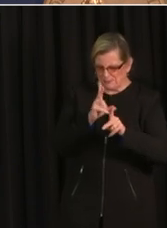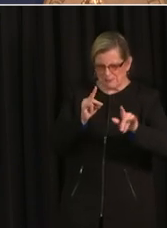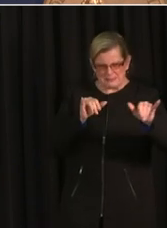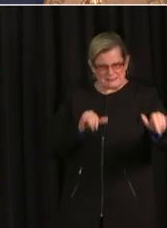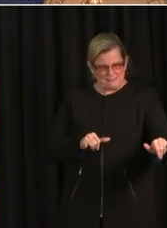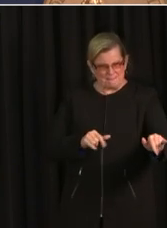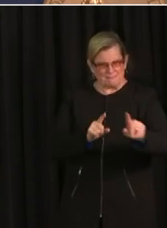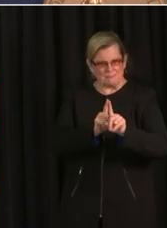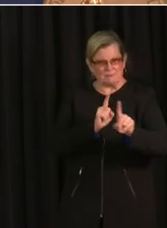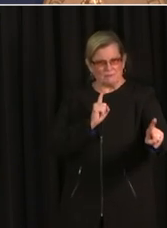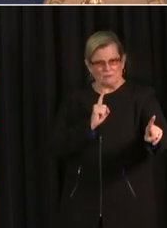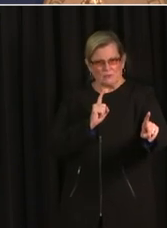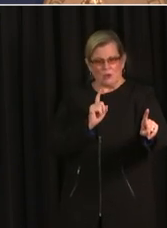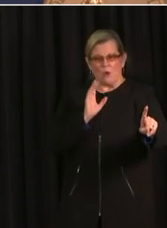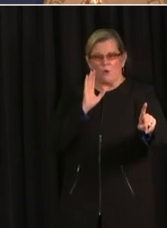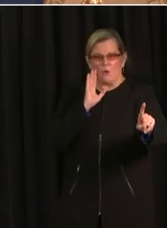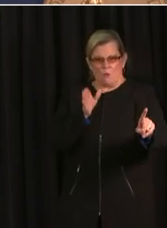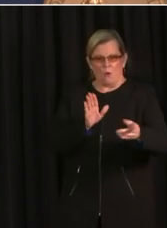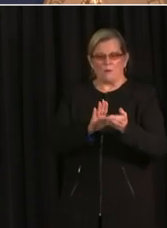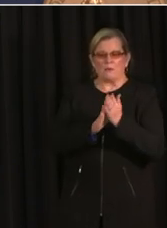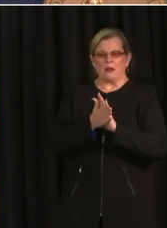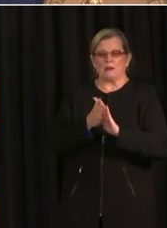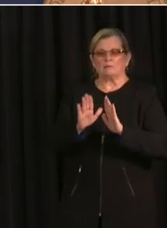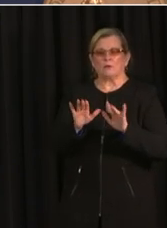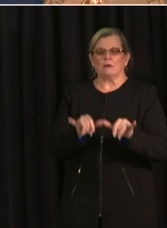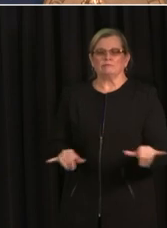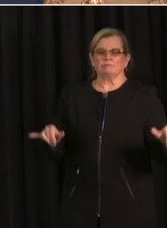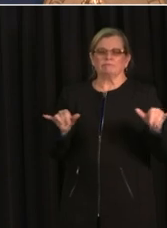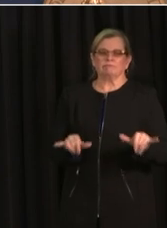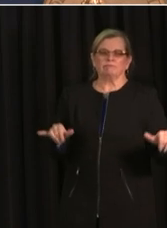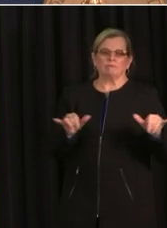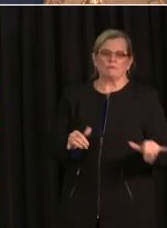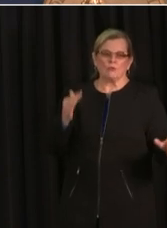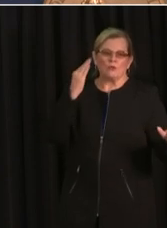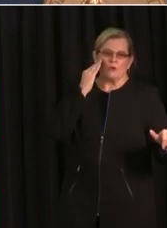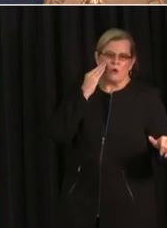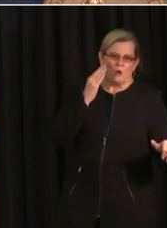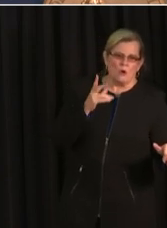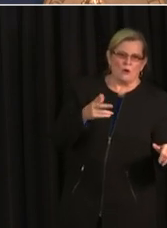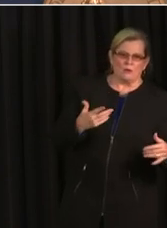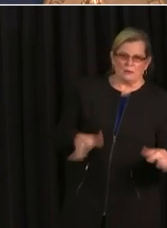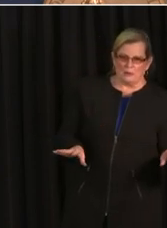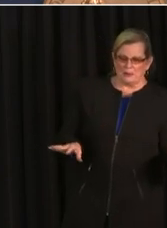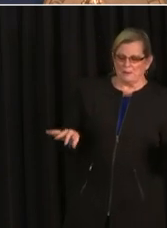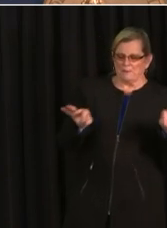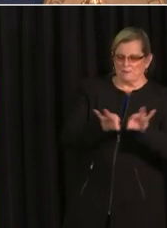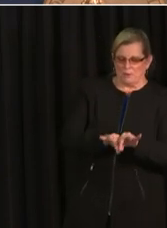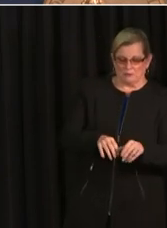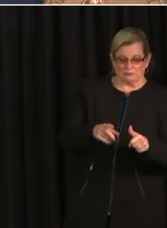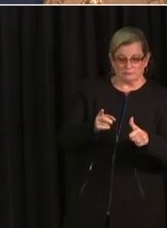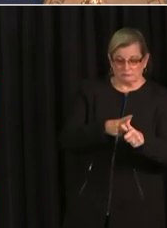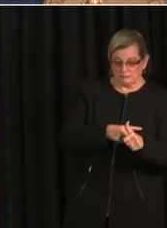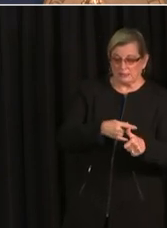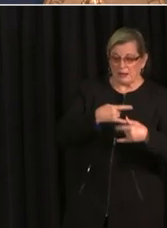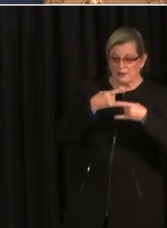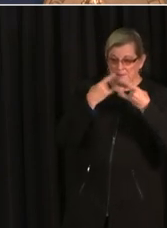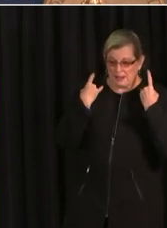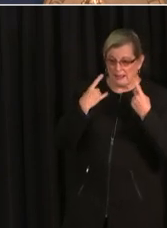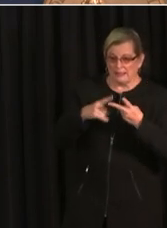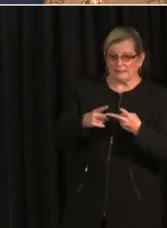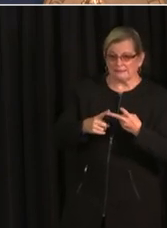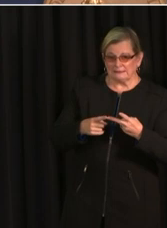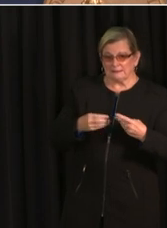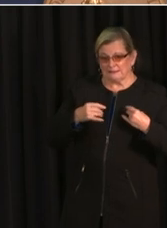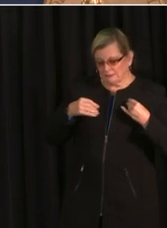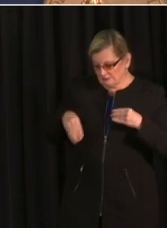just become part of everyone's routine. You grab your keys, you grab your purse, you grab your mask. You grab the dog leash, you grab your mask.